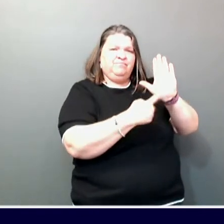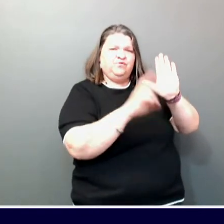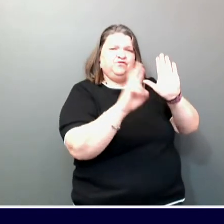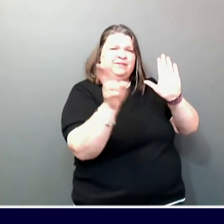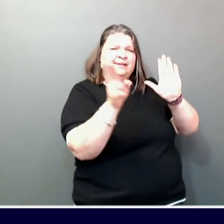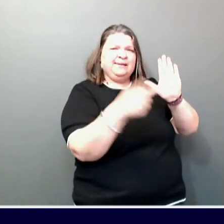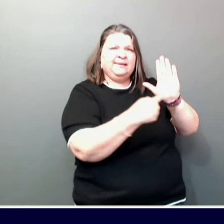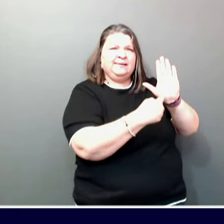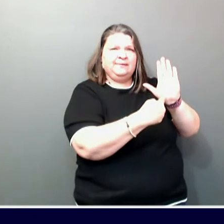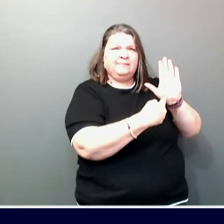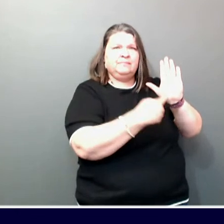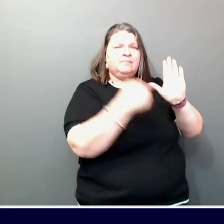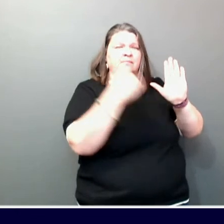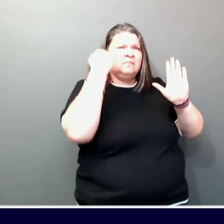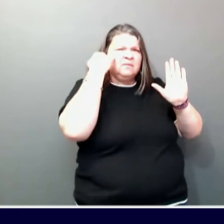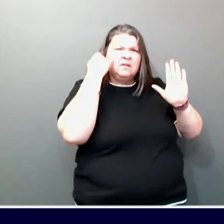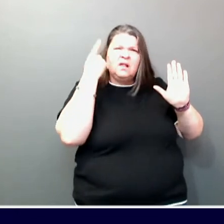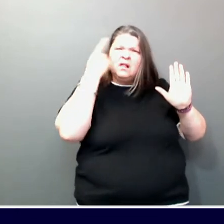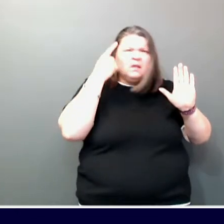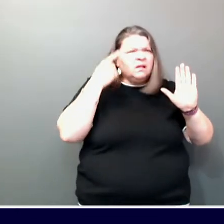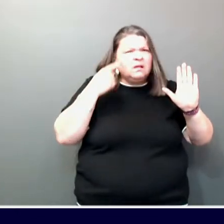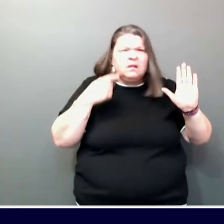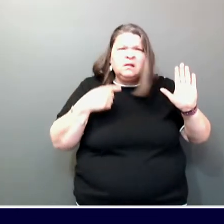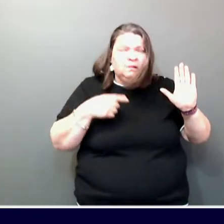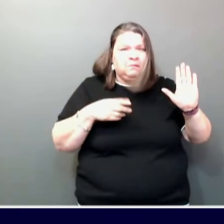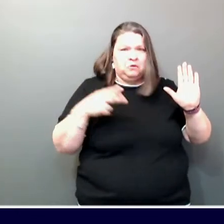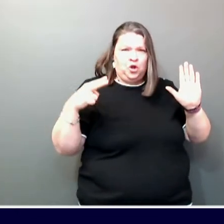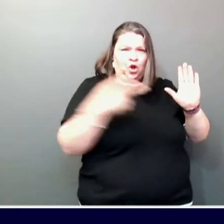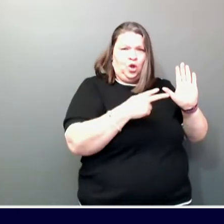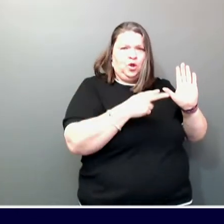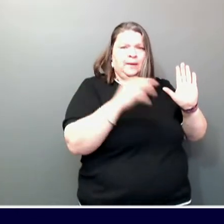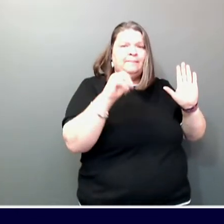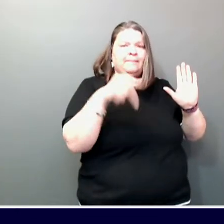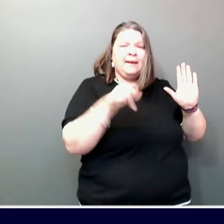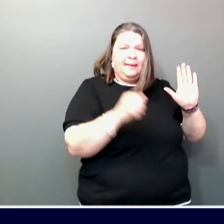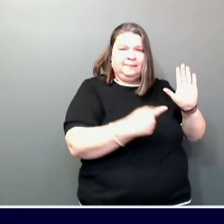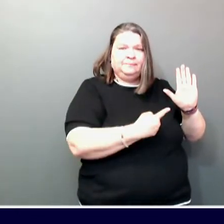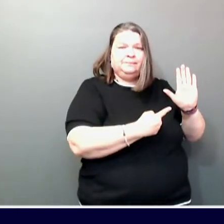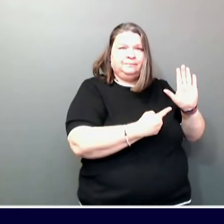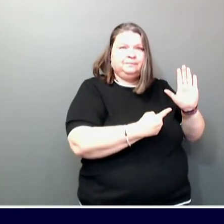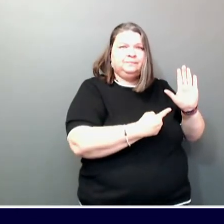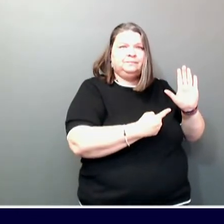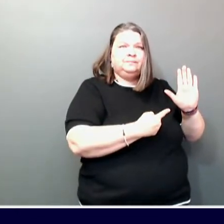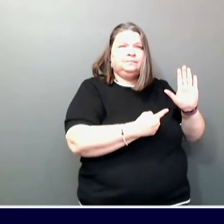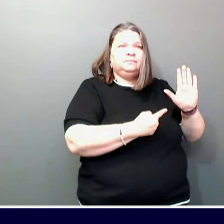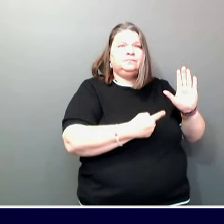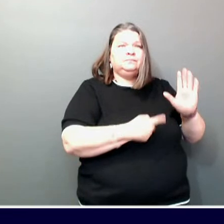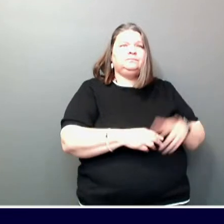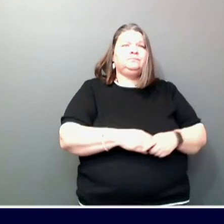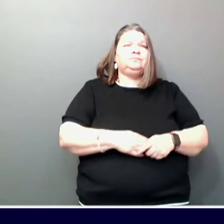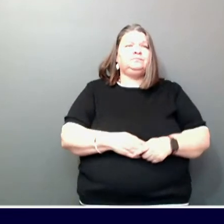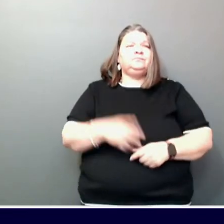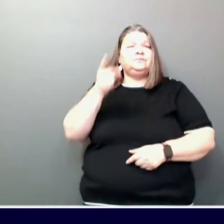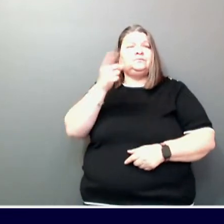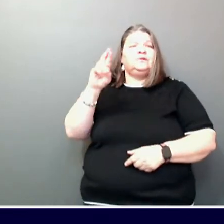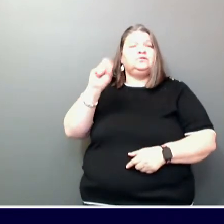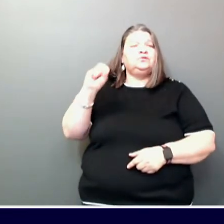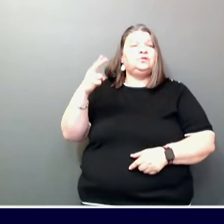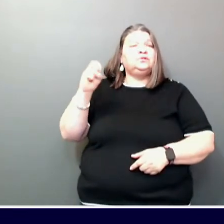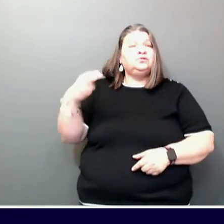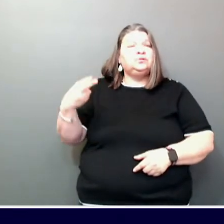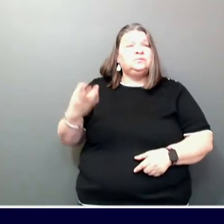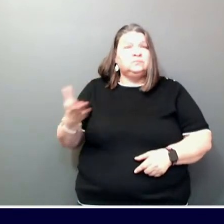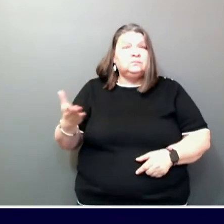Association. And Director Shah, I'm not sure if you want to talk about the risks. Corey, as it relates to indoor gatherings like that,